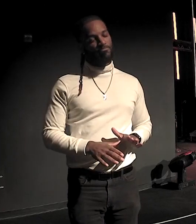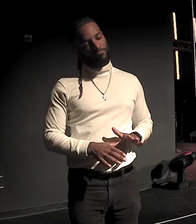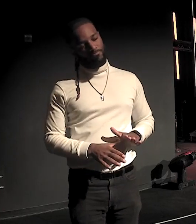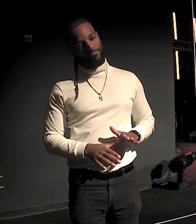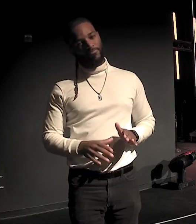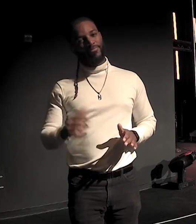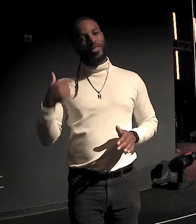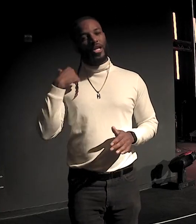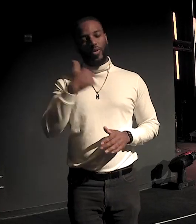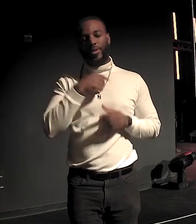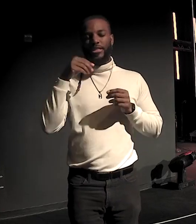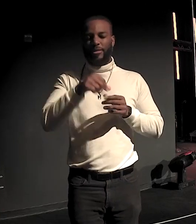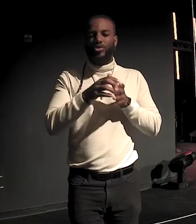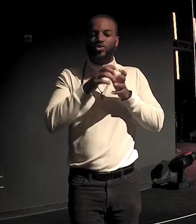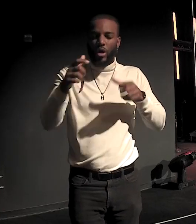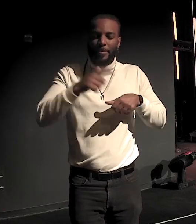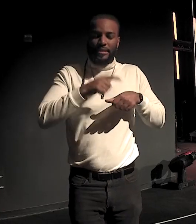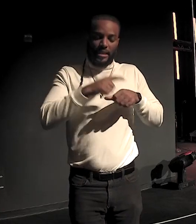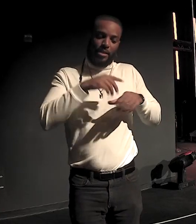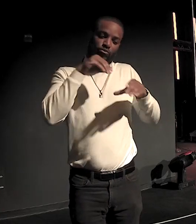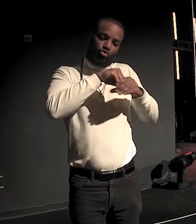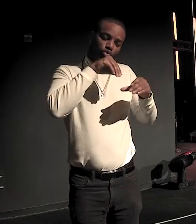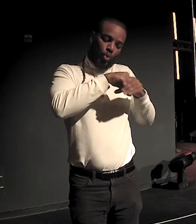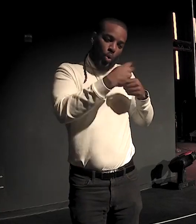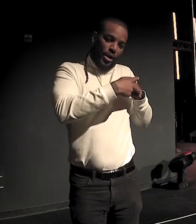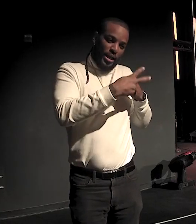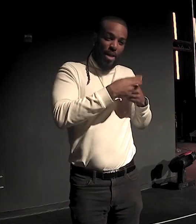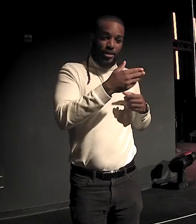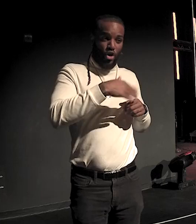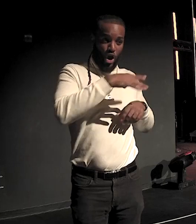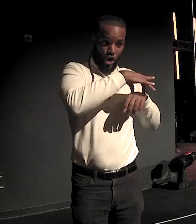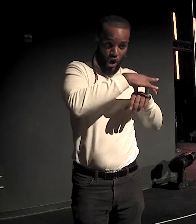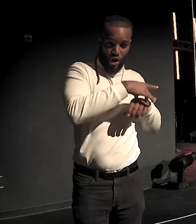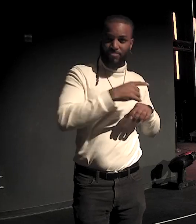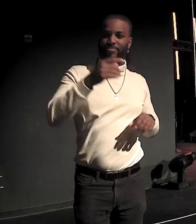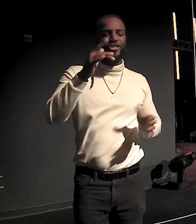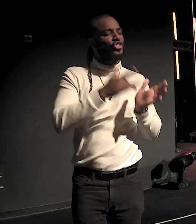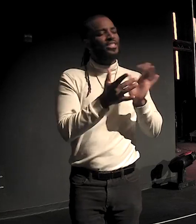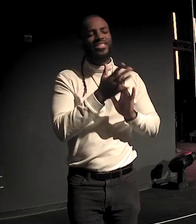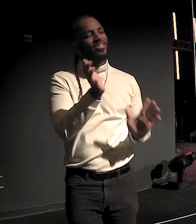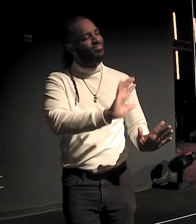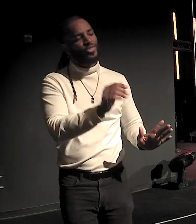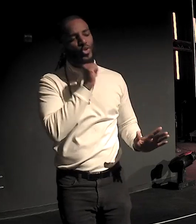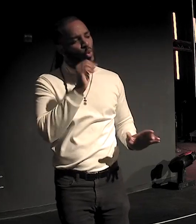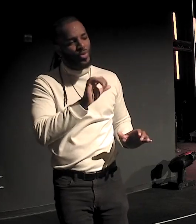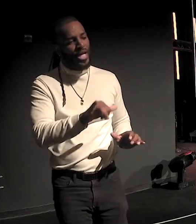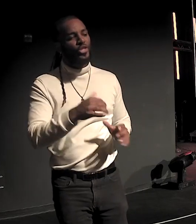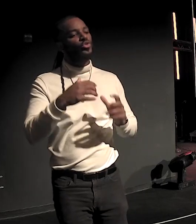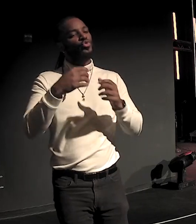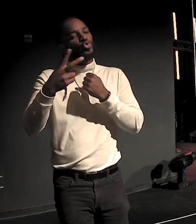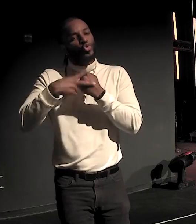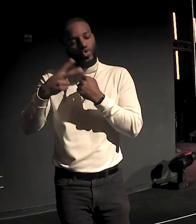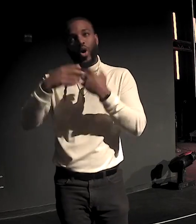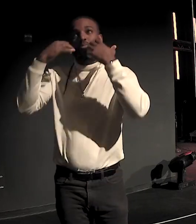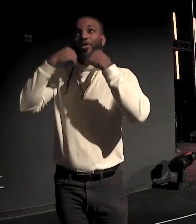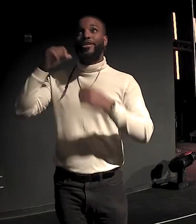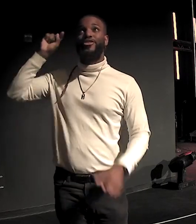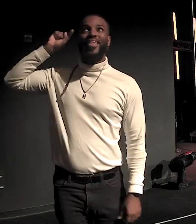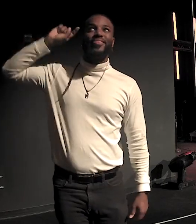And so we spend so much time storing up treasures on earth when he's saying, don't do this. Store up treasures